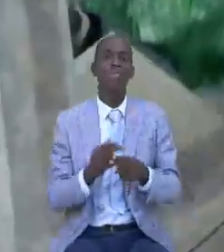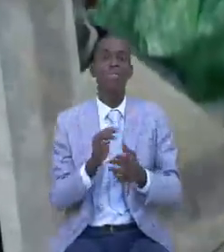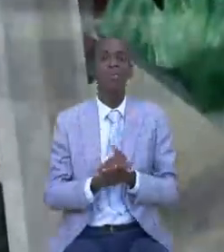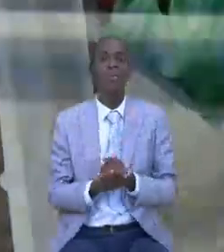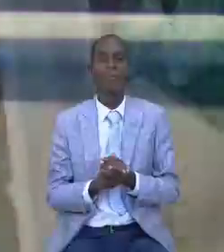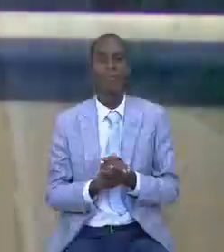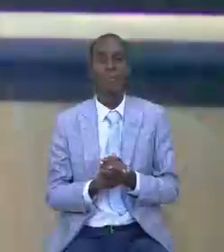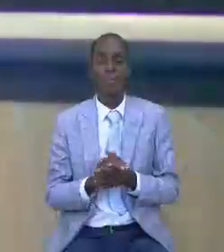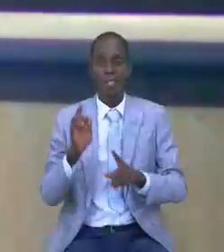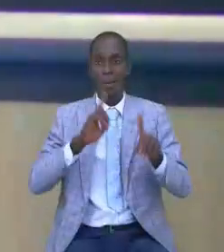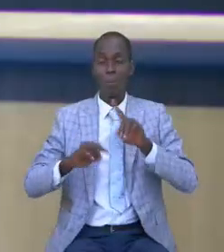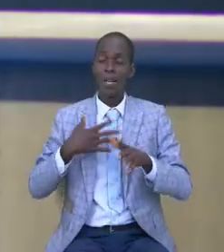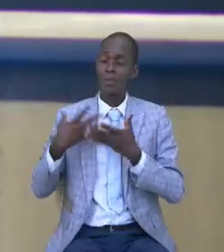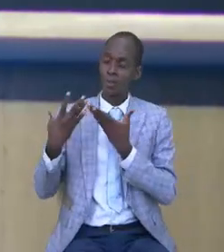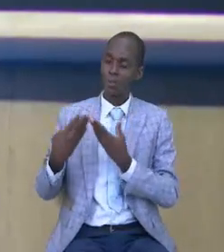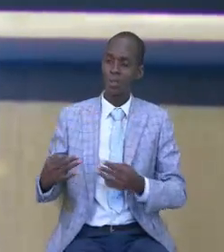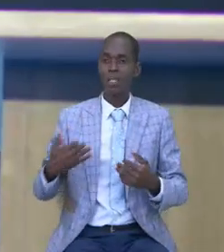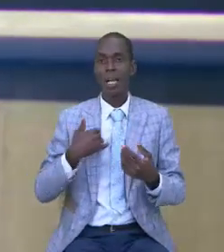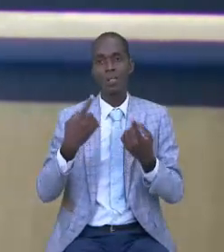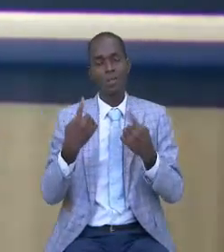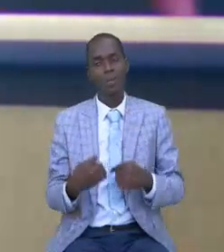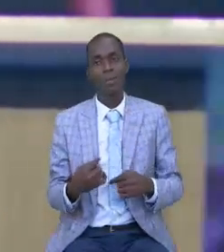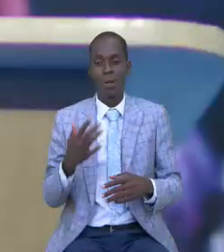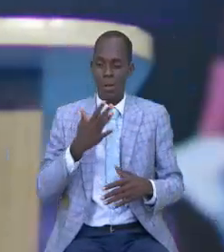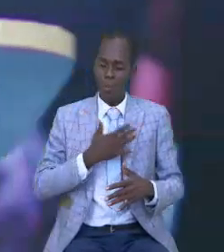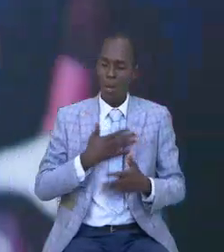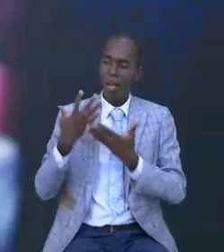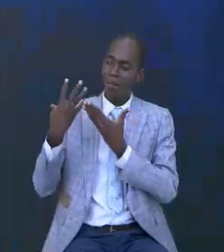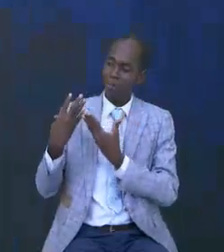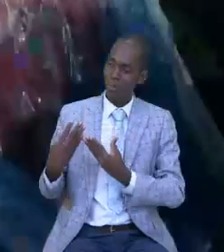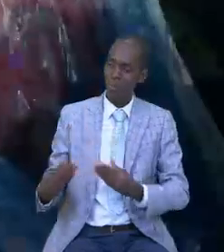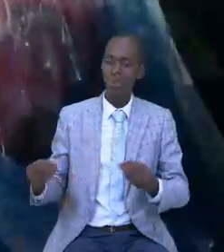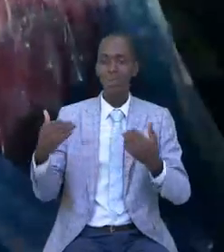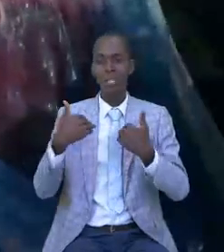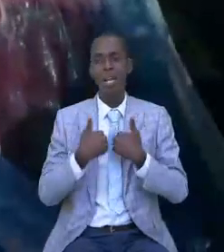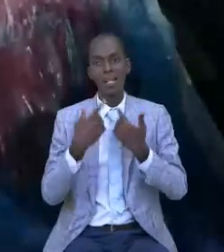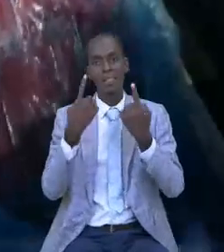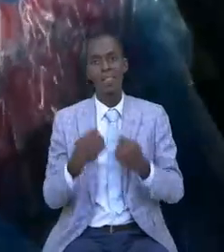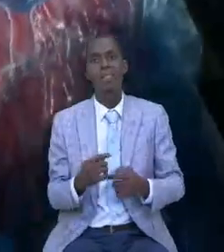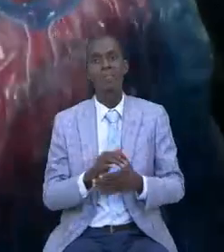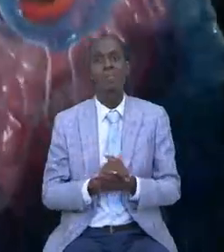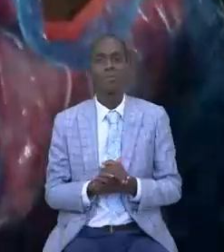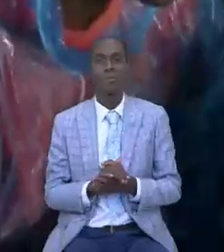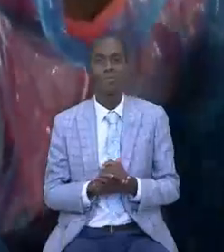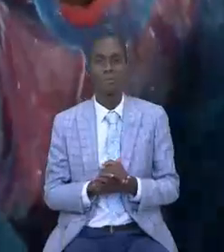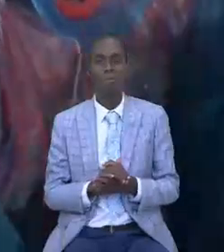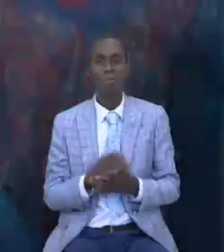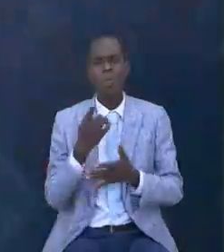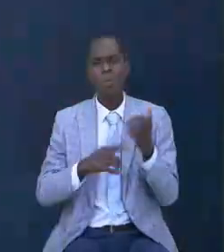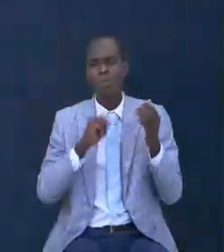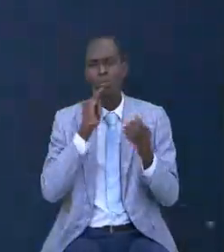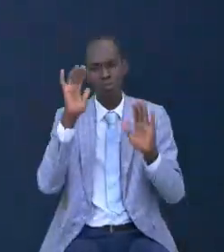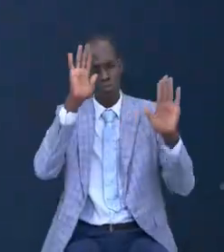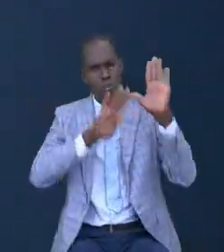My solution has come. My solution has come. What's troubling your